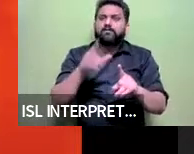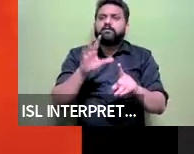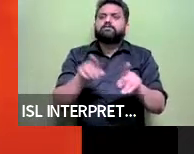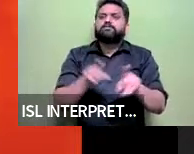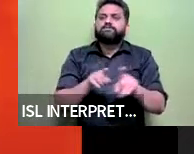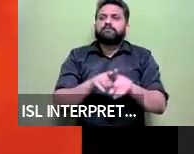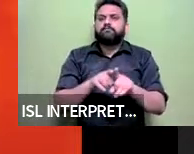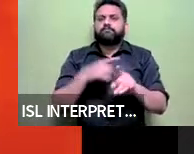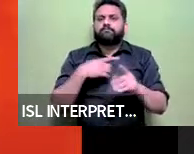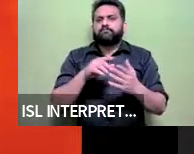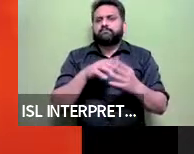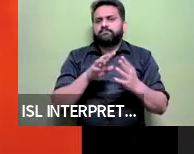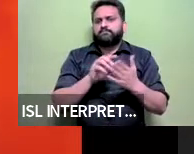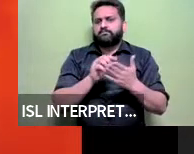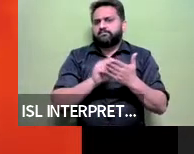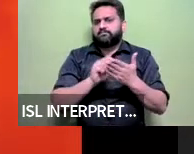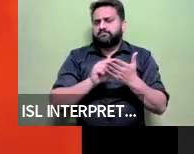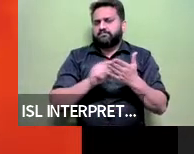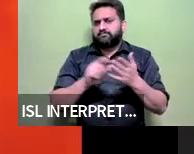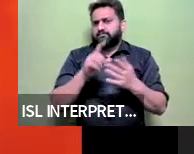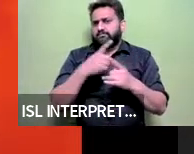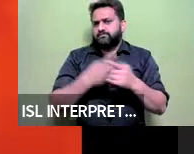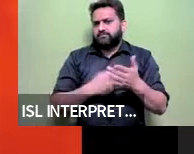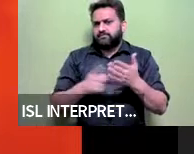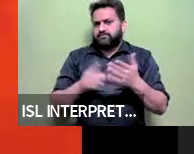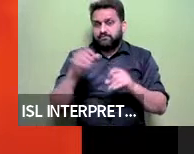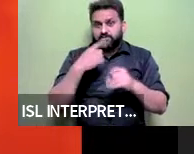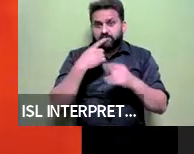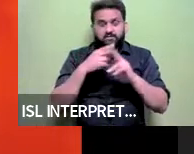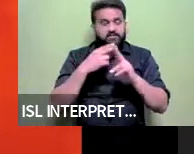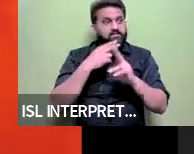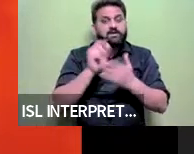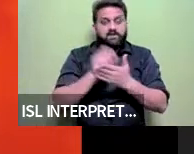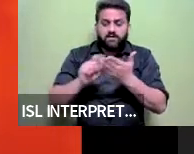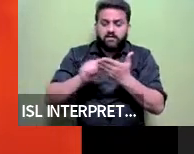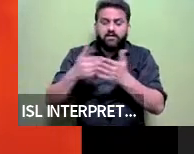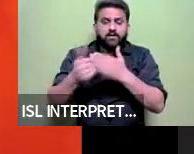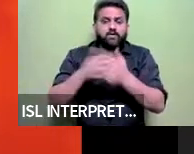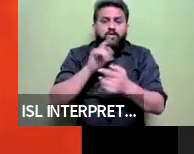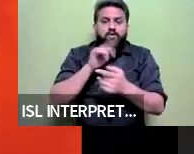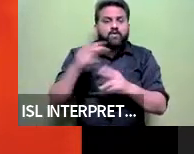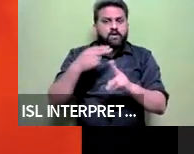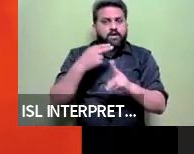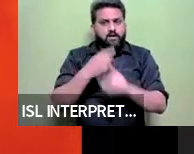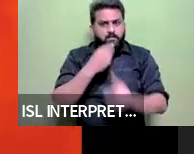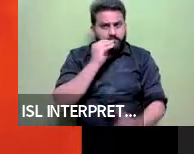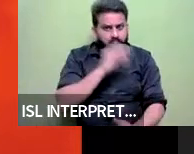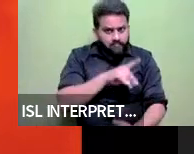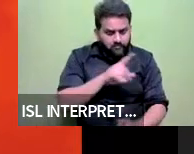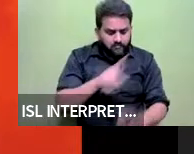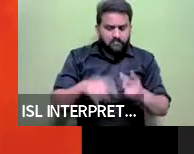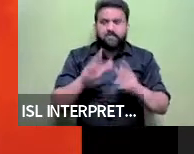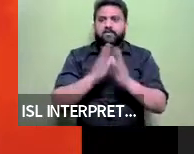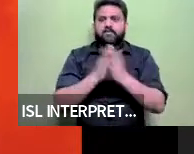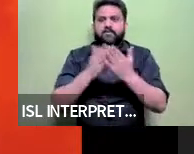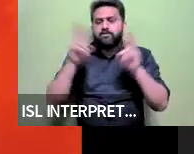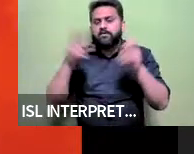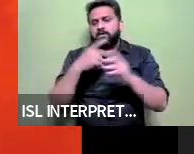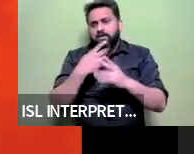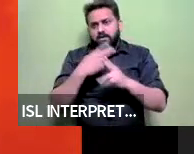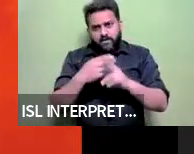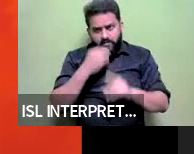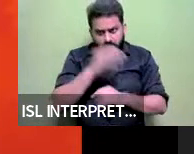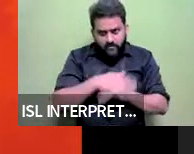citation, you should do it in the right. First, you should tell the name of the author, title of the book or the title of the paper, name